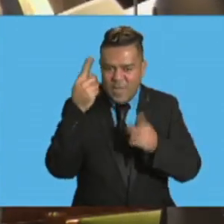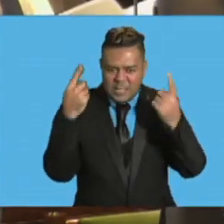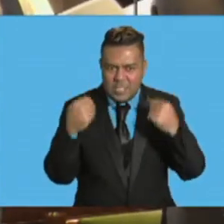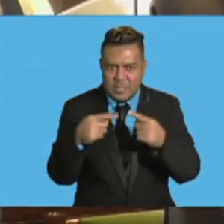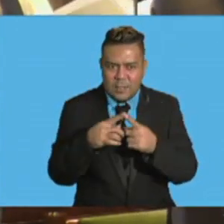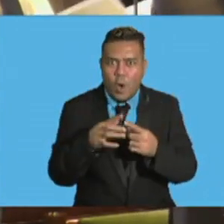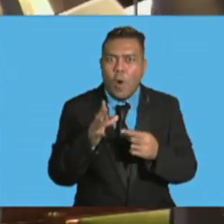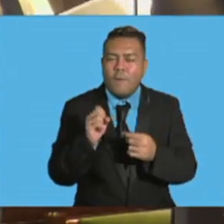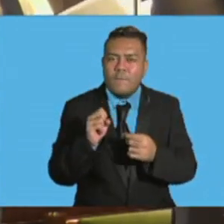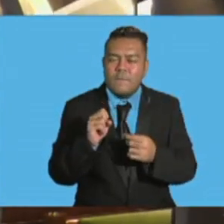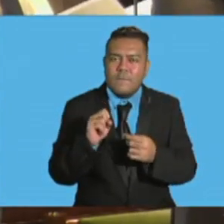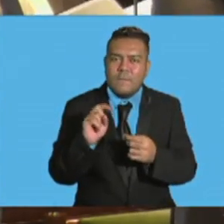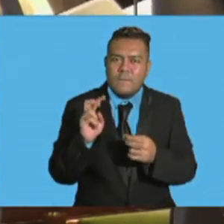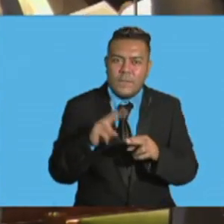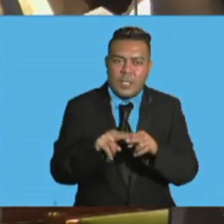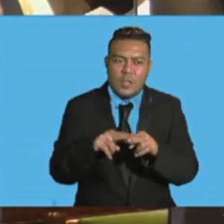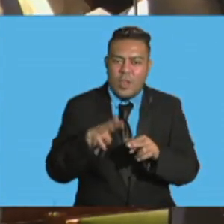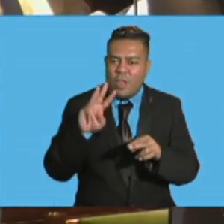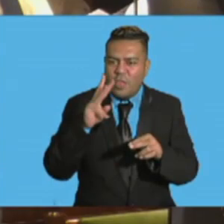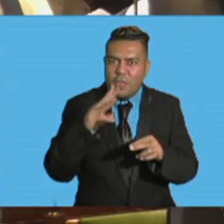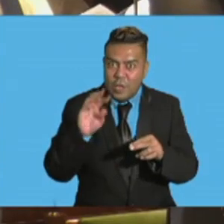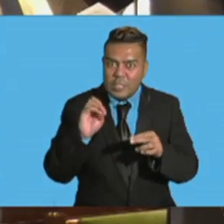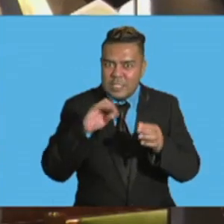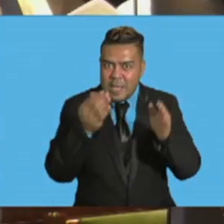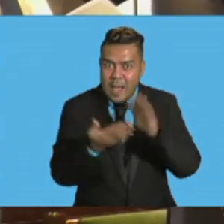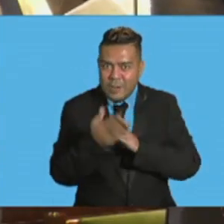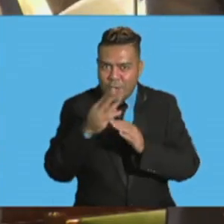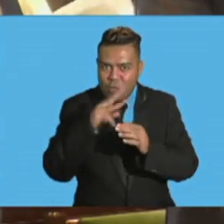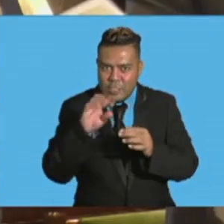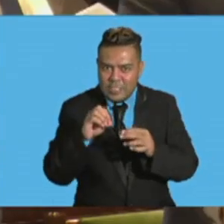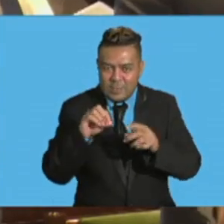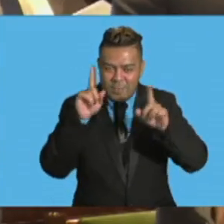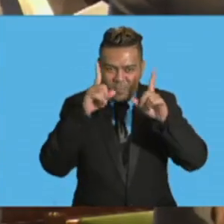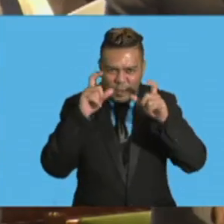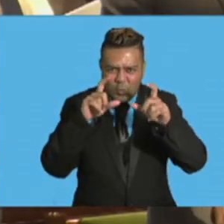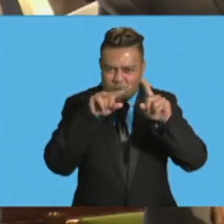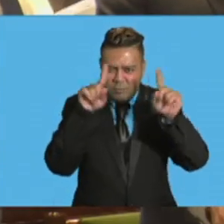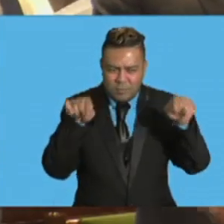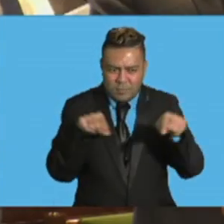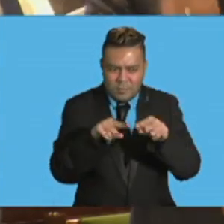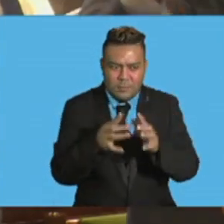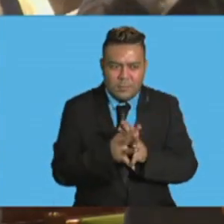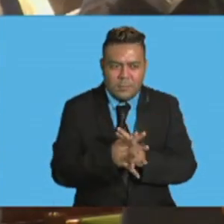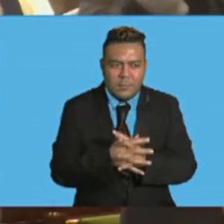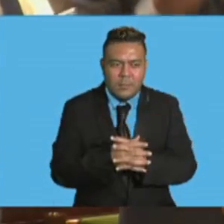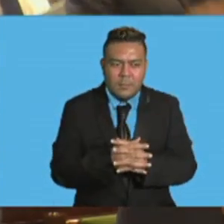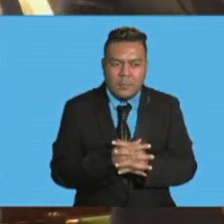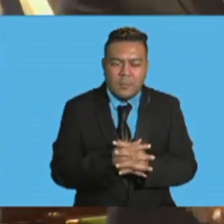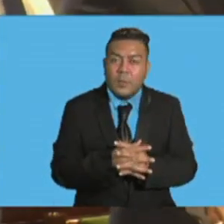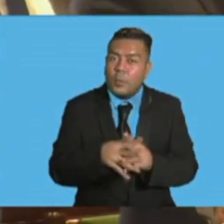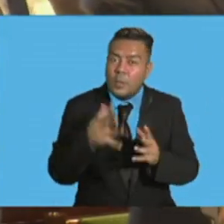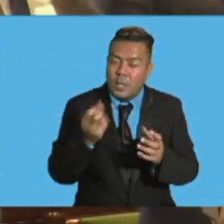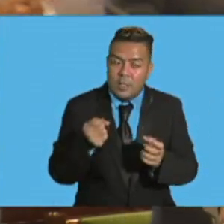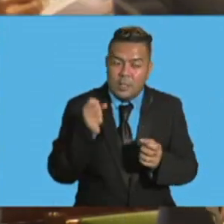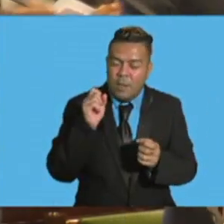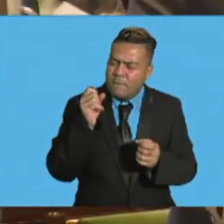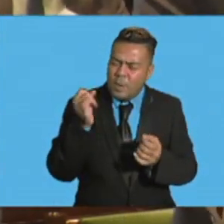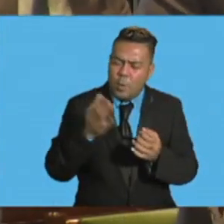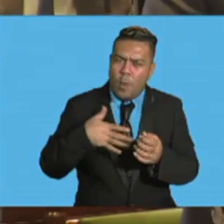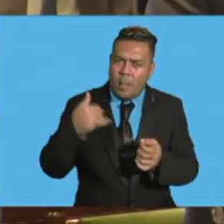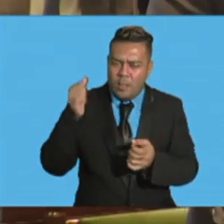honor them with first of its kind recognition that served as a foundation. And again, we had the host, very well-known